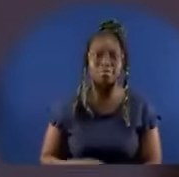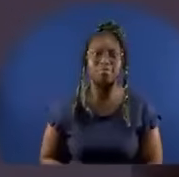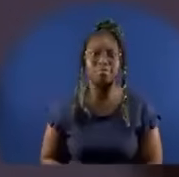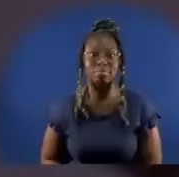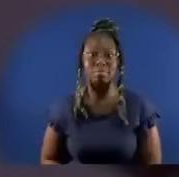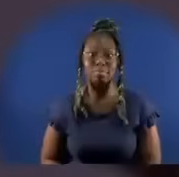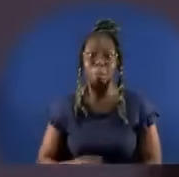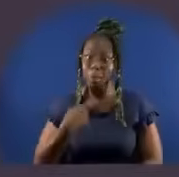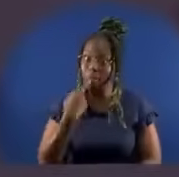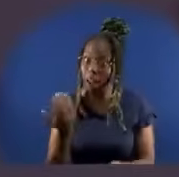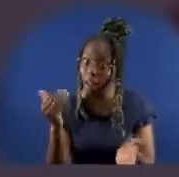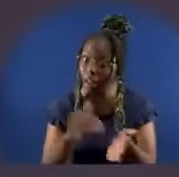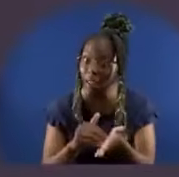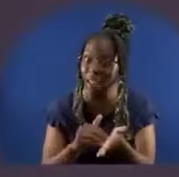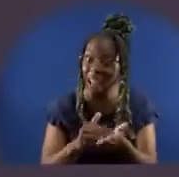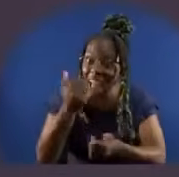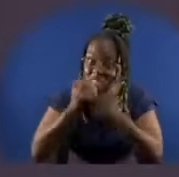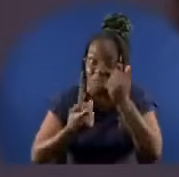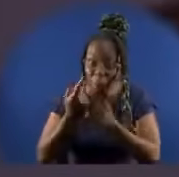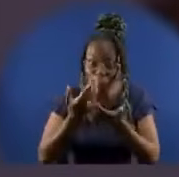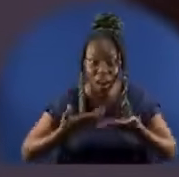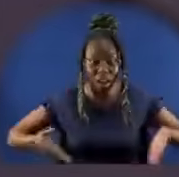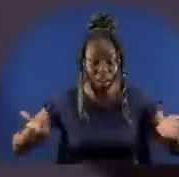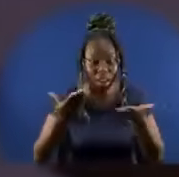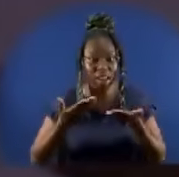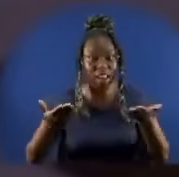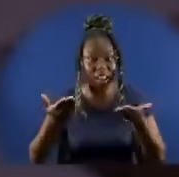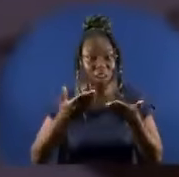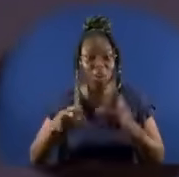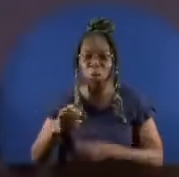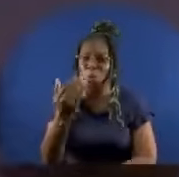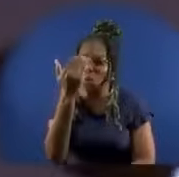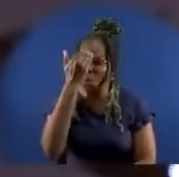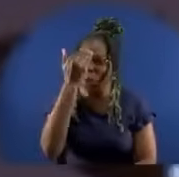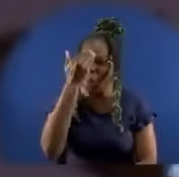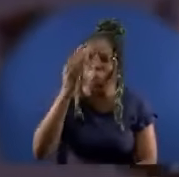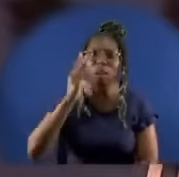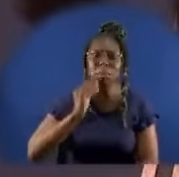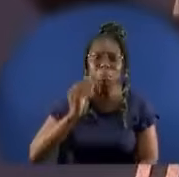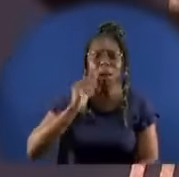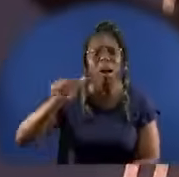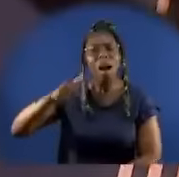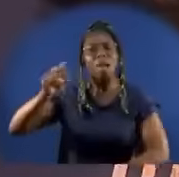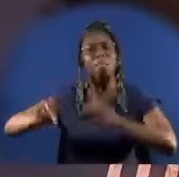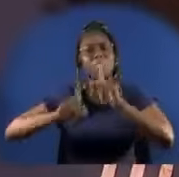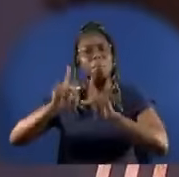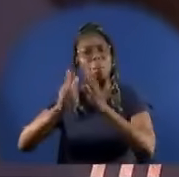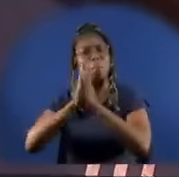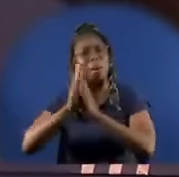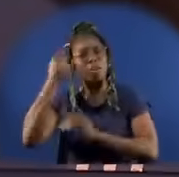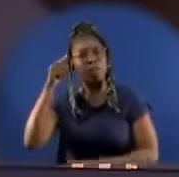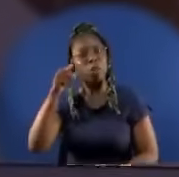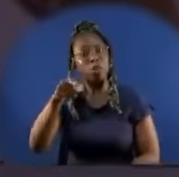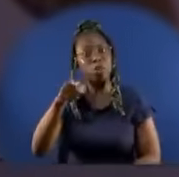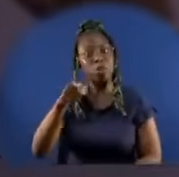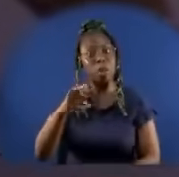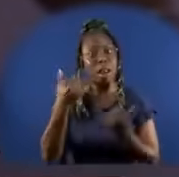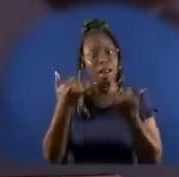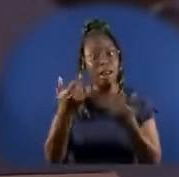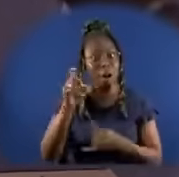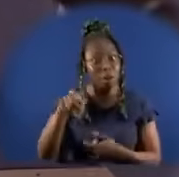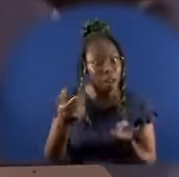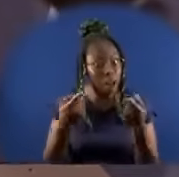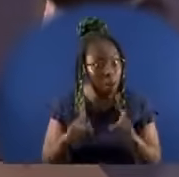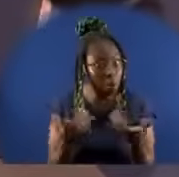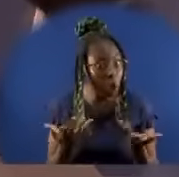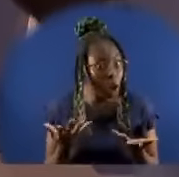I said everybody in here who knows you've been the beneficiary of intercession at some point ought to become an intercessor.